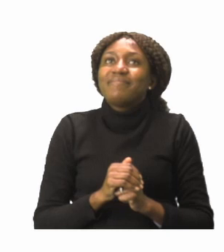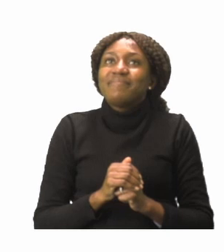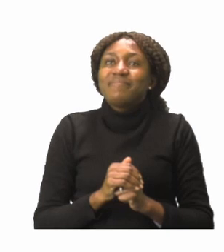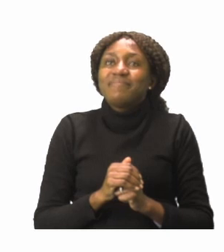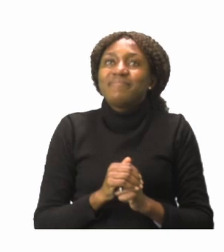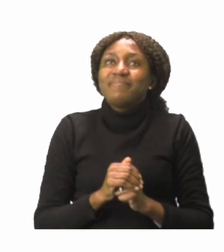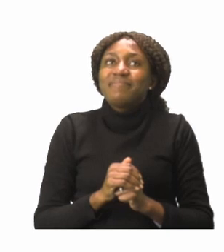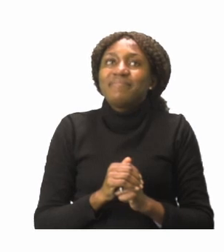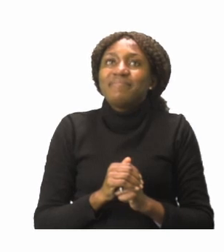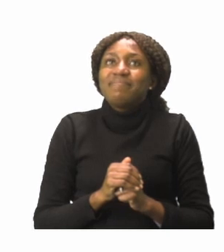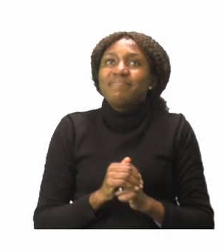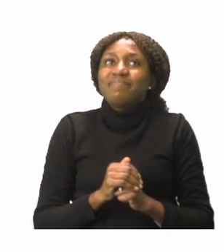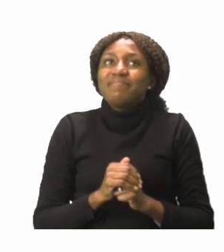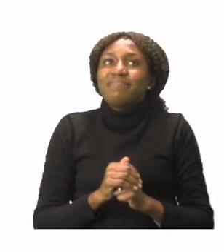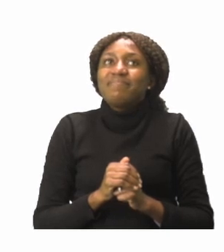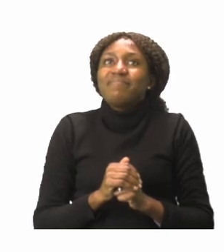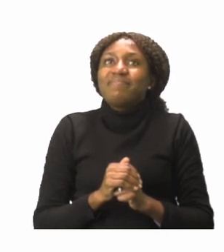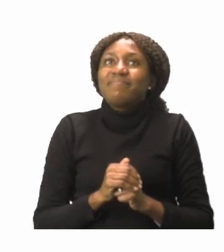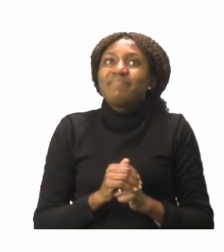Aeroplane.